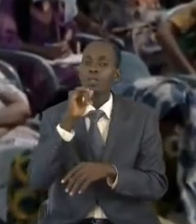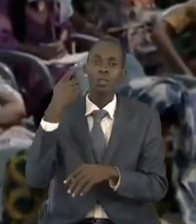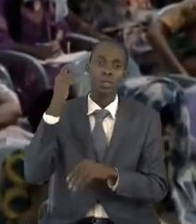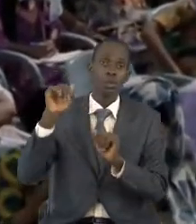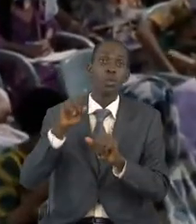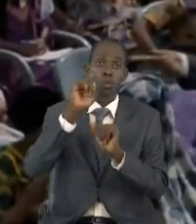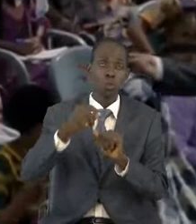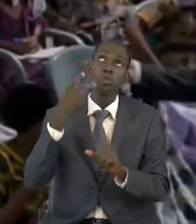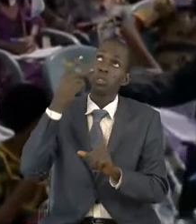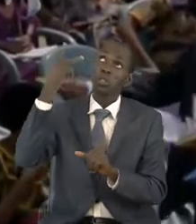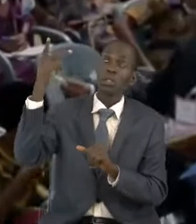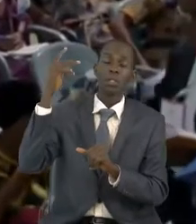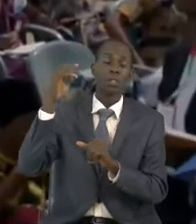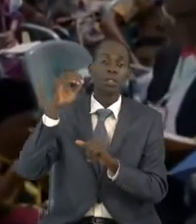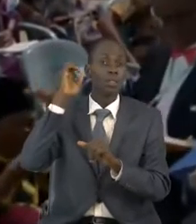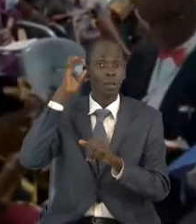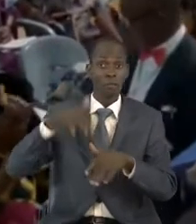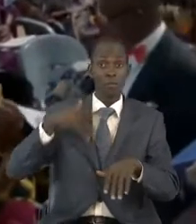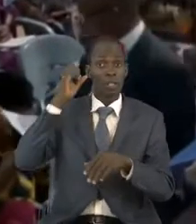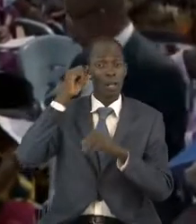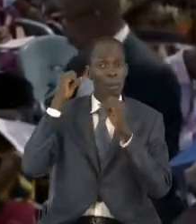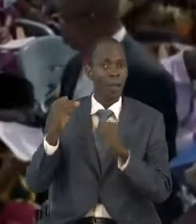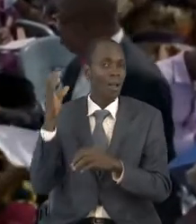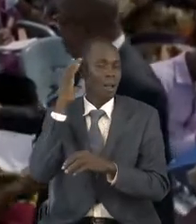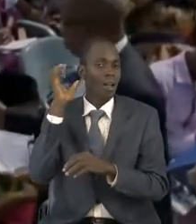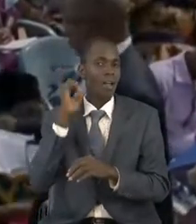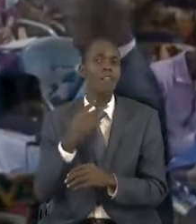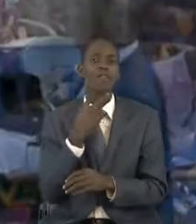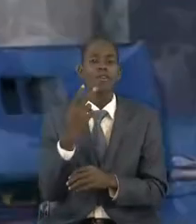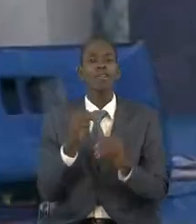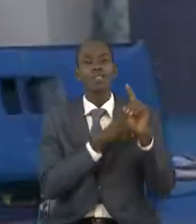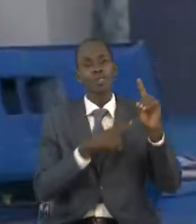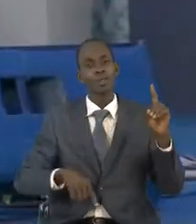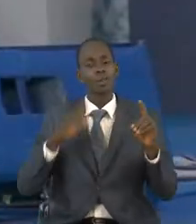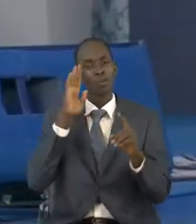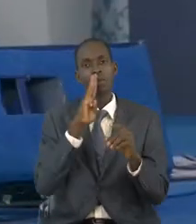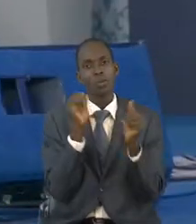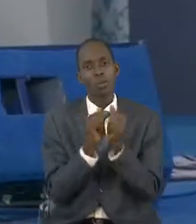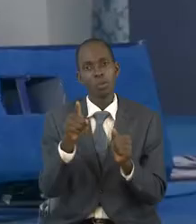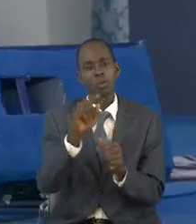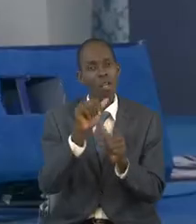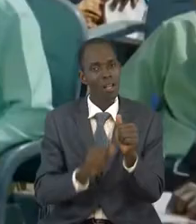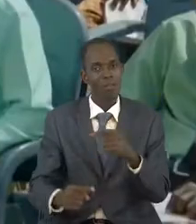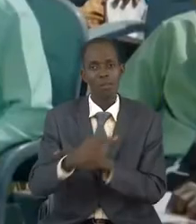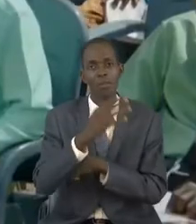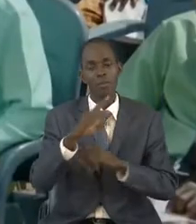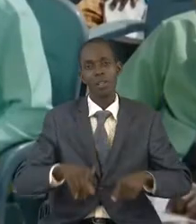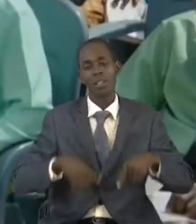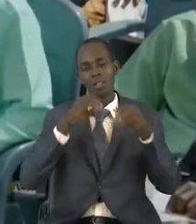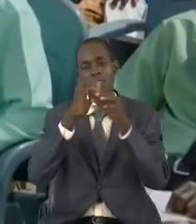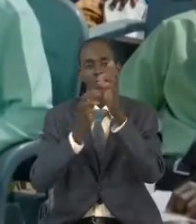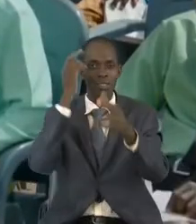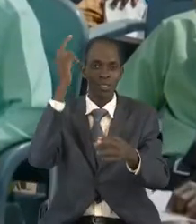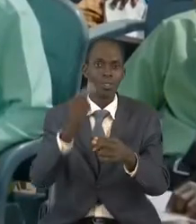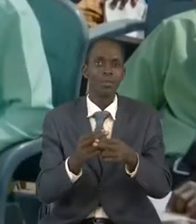power, and you will understand the Lord will be with you every day of your life in Jesus' name. I